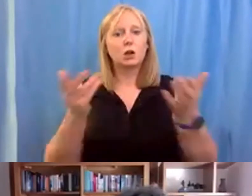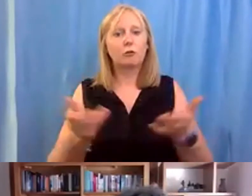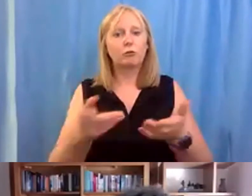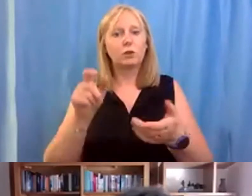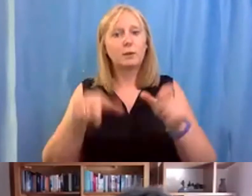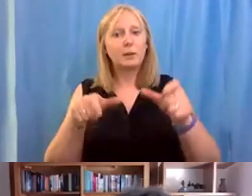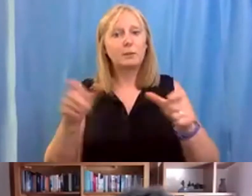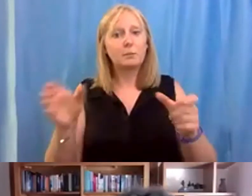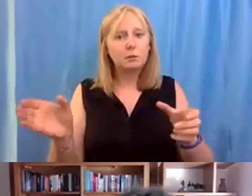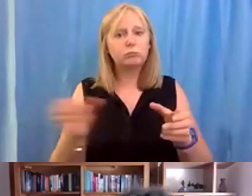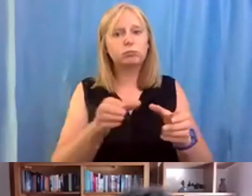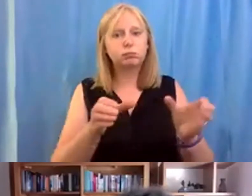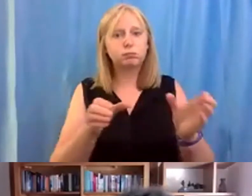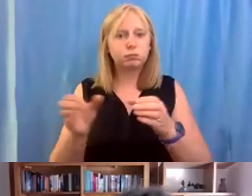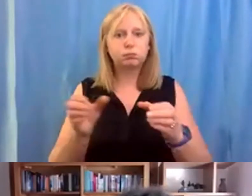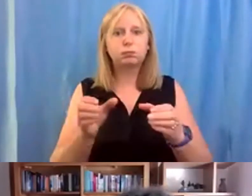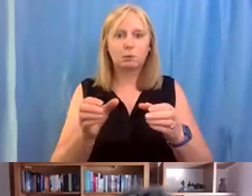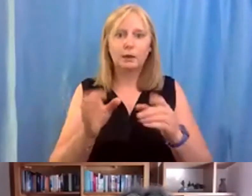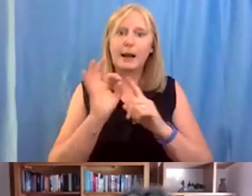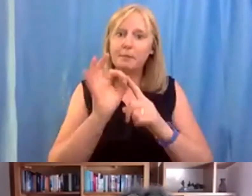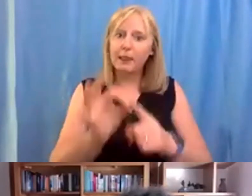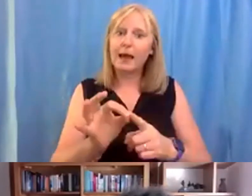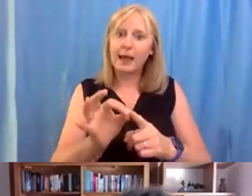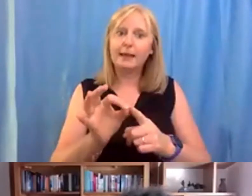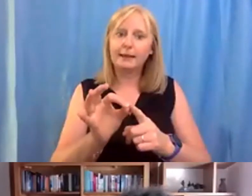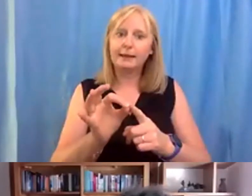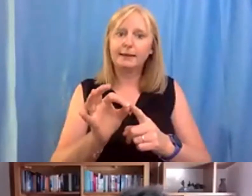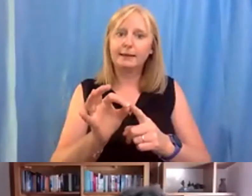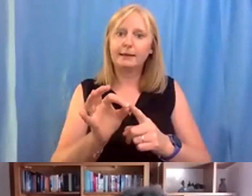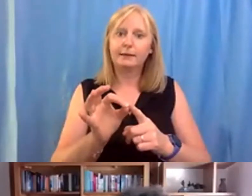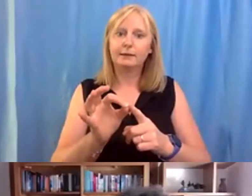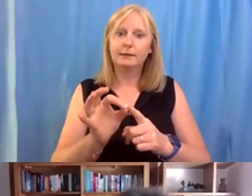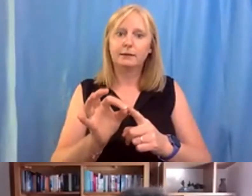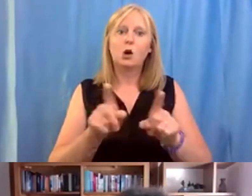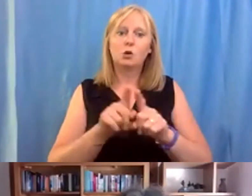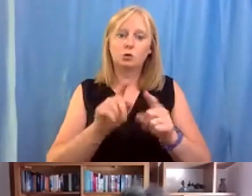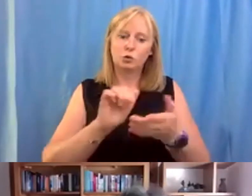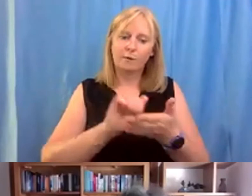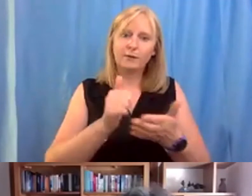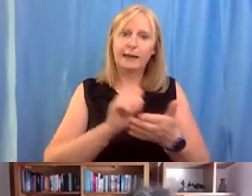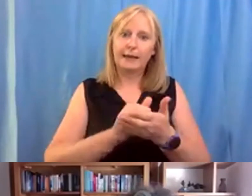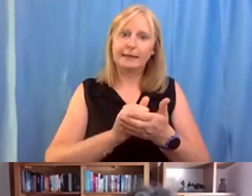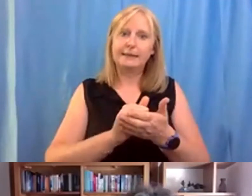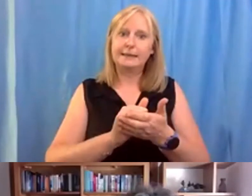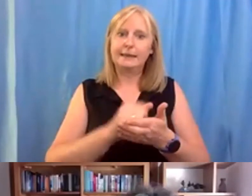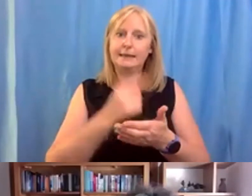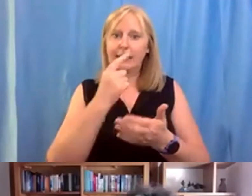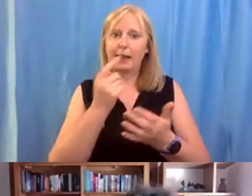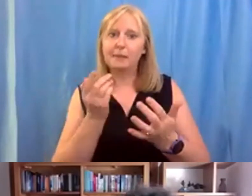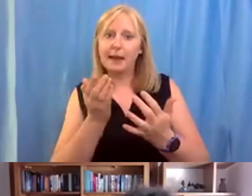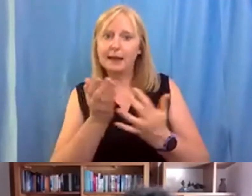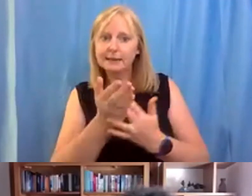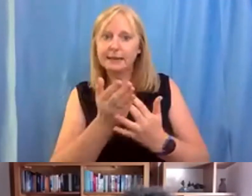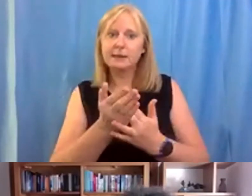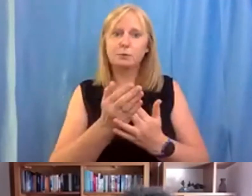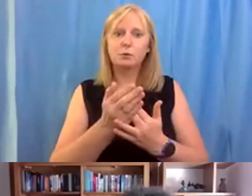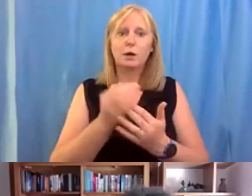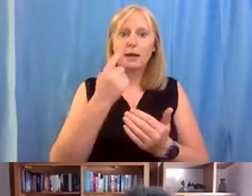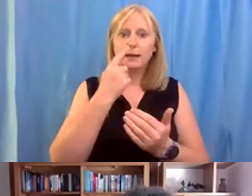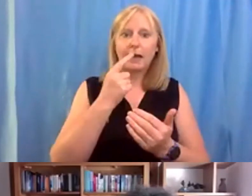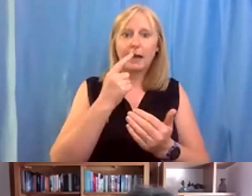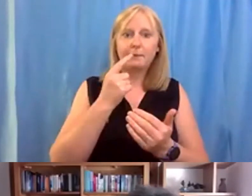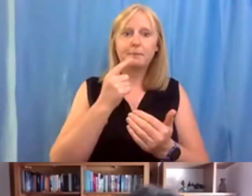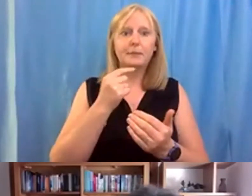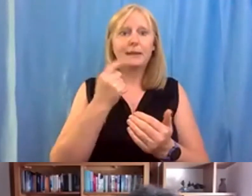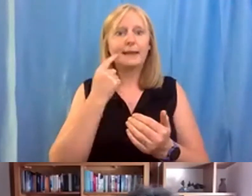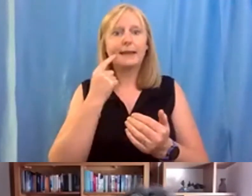to make sure that vacancies are apparent and very visible, they're also accessible, and that those reasonable adjustments are in